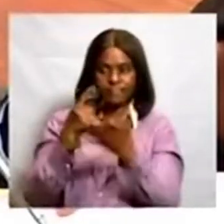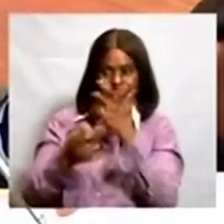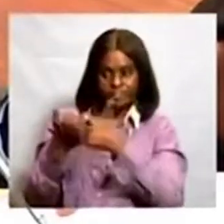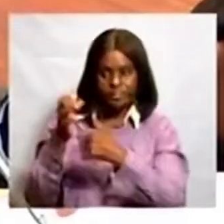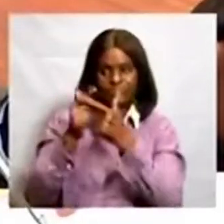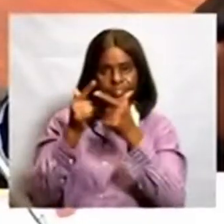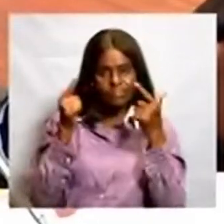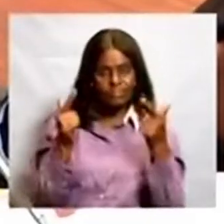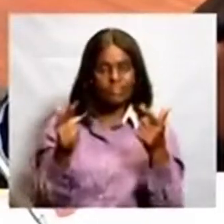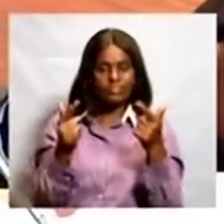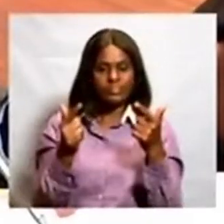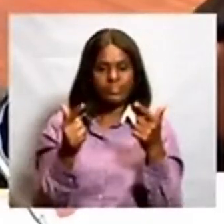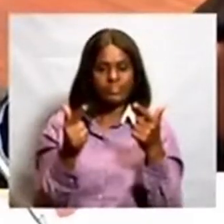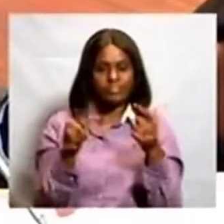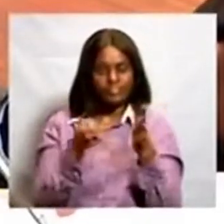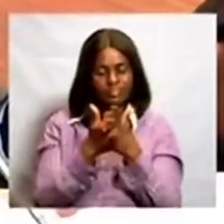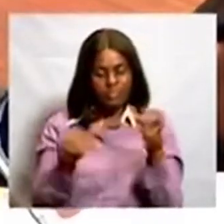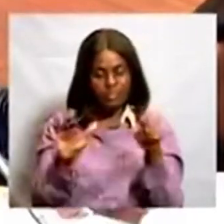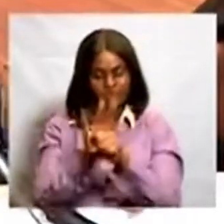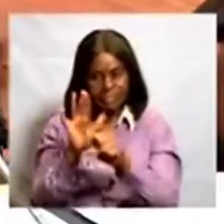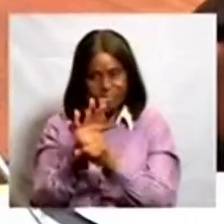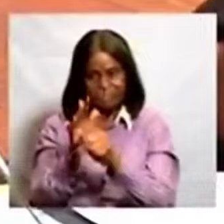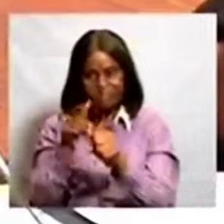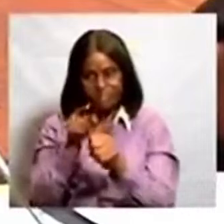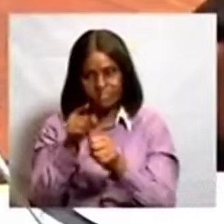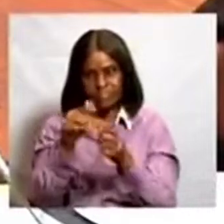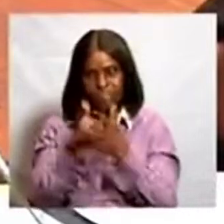widely? How comprehensive is it? Thank you.